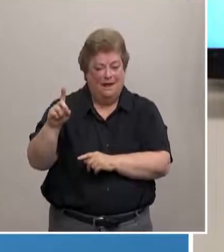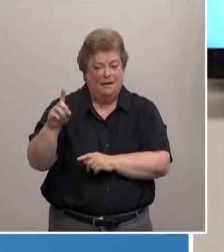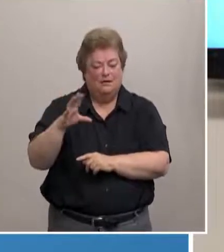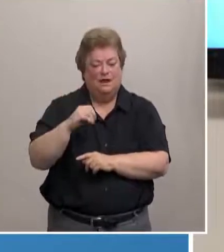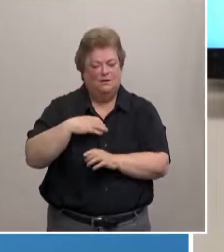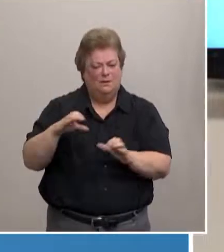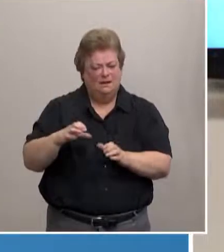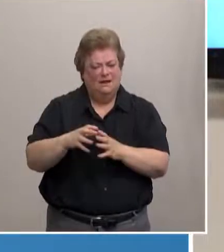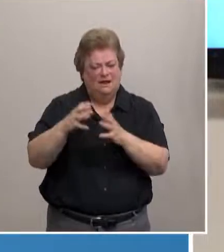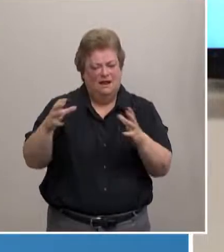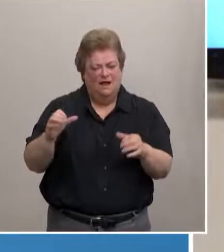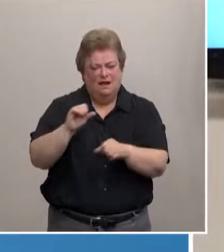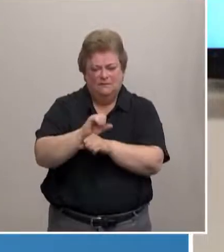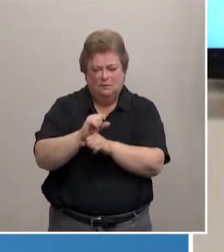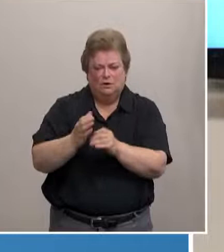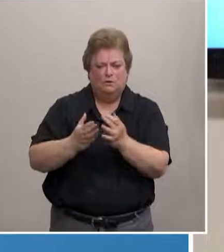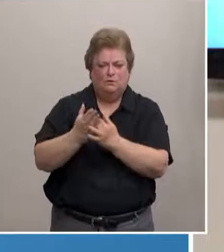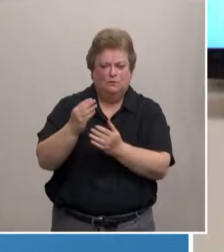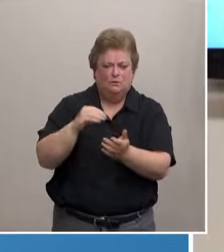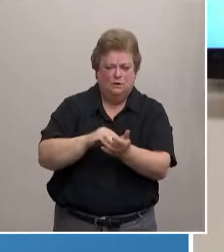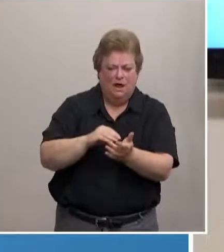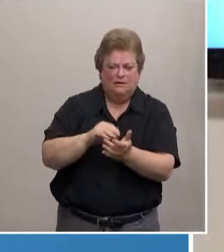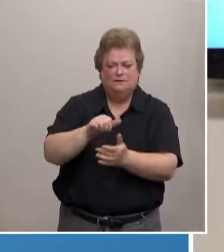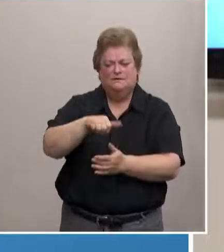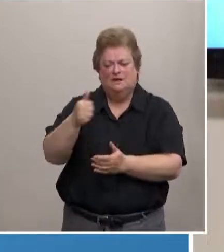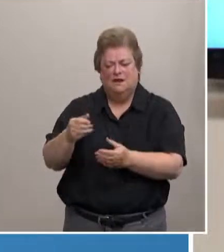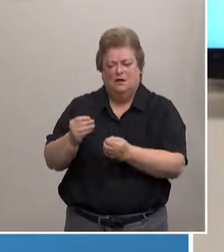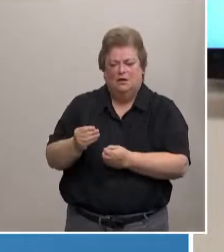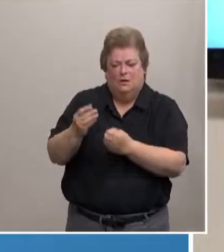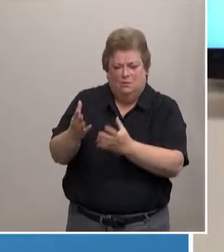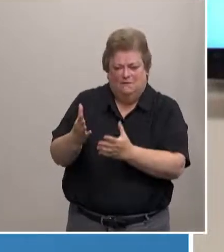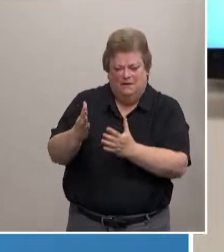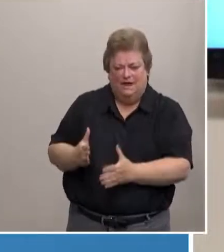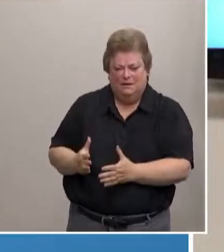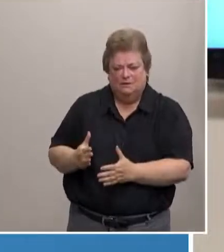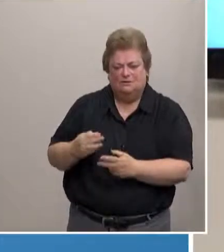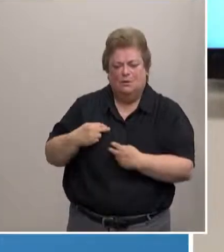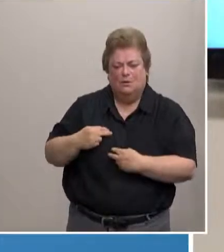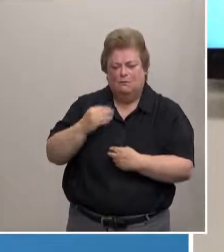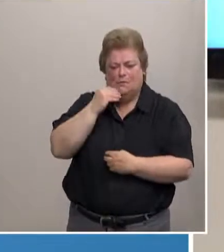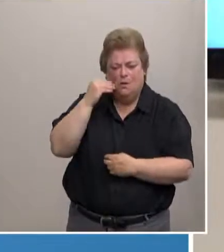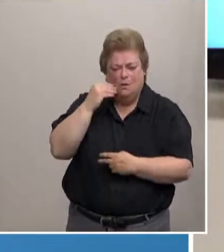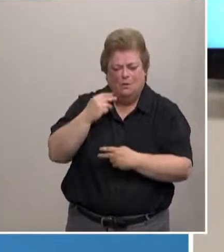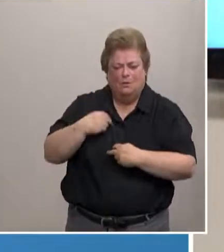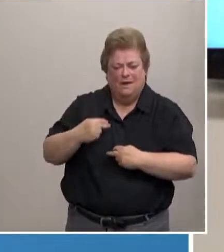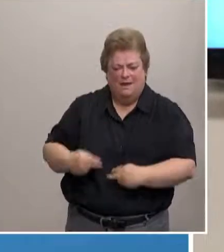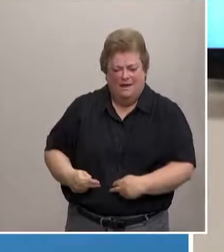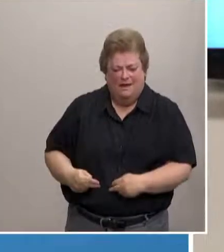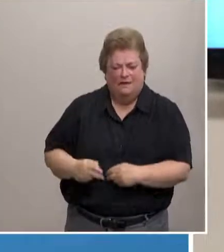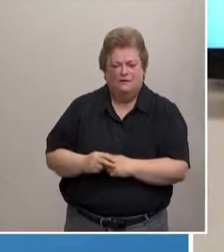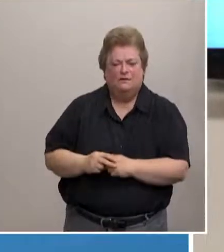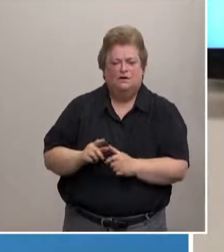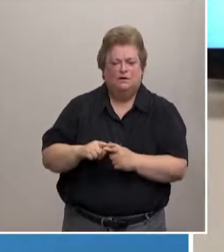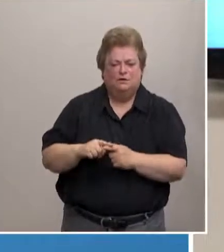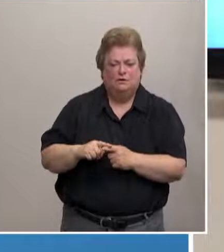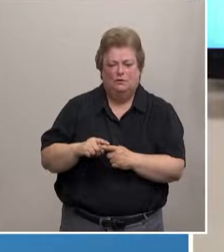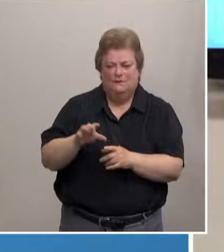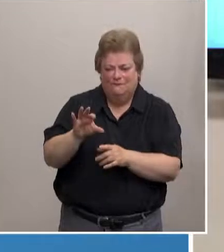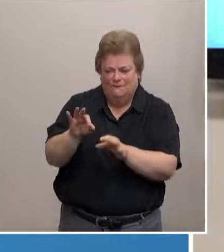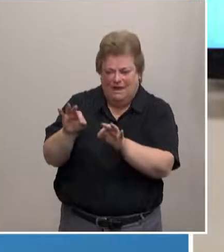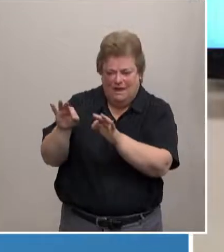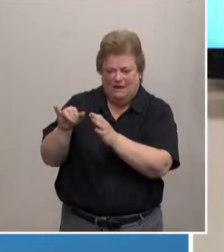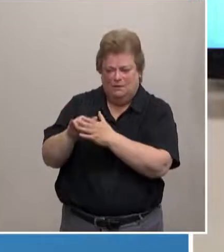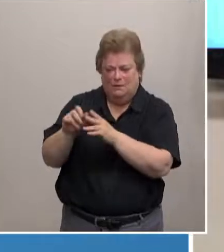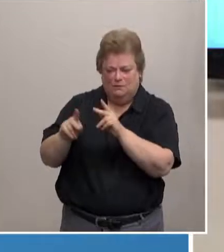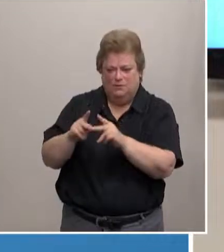extensive work through physicians and other providers and home health and private agencies and that to locate people.